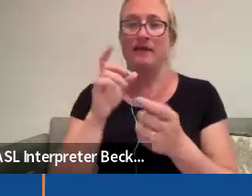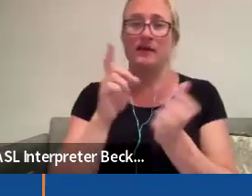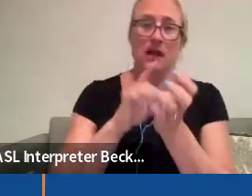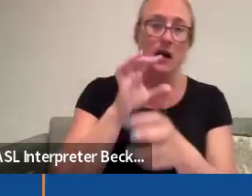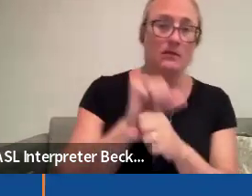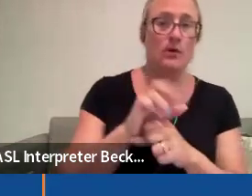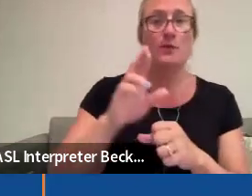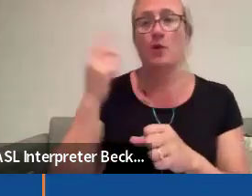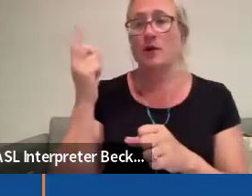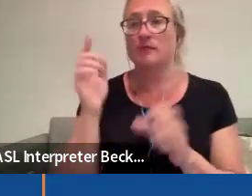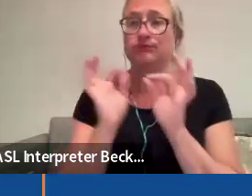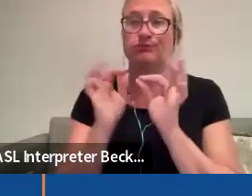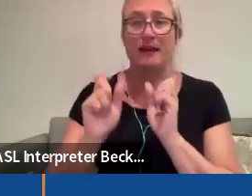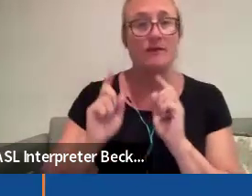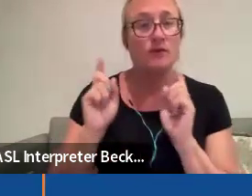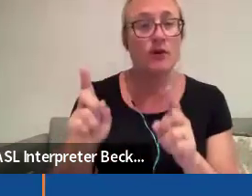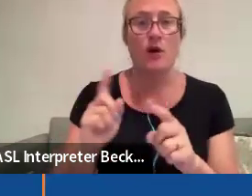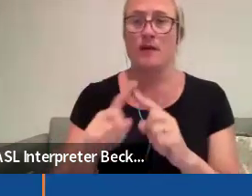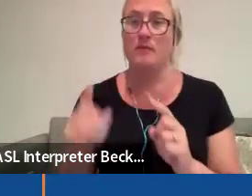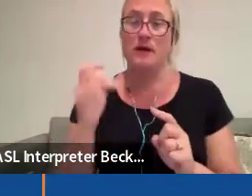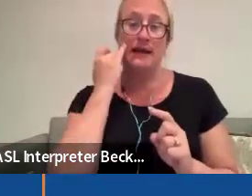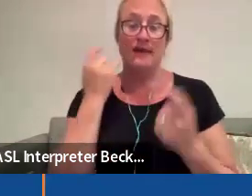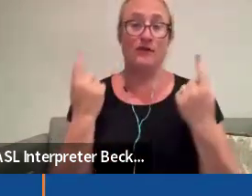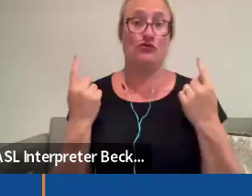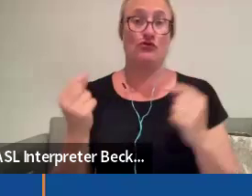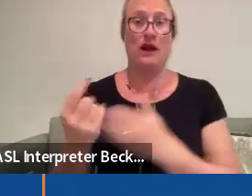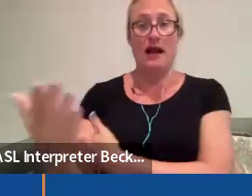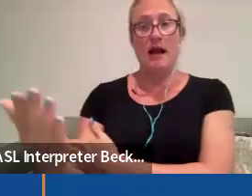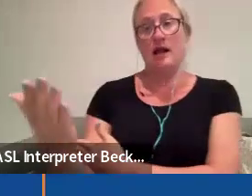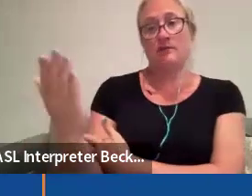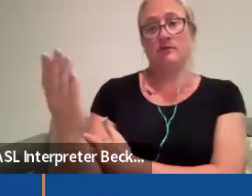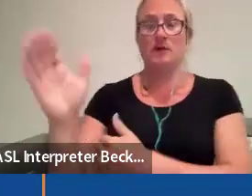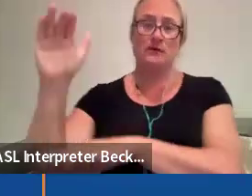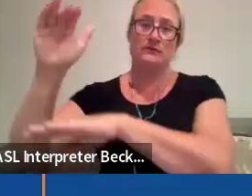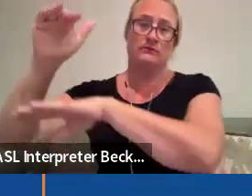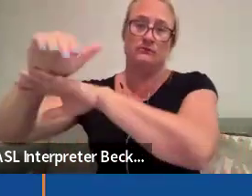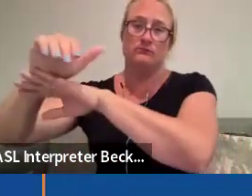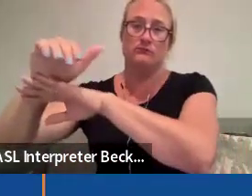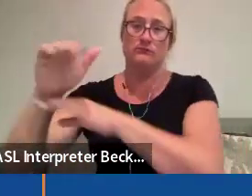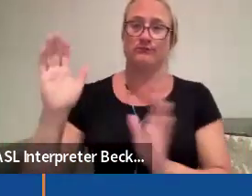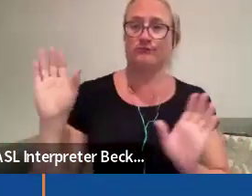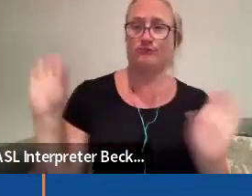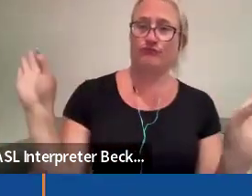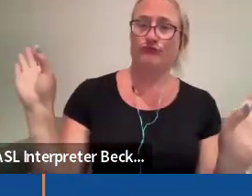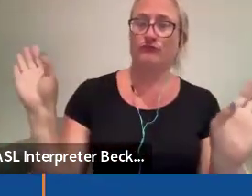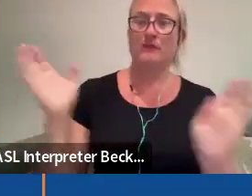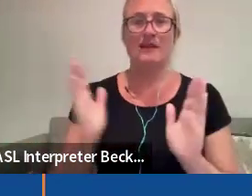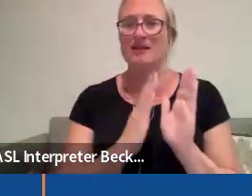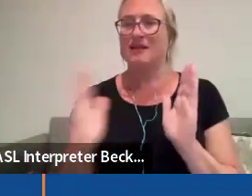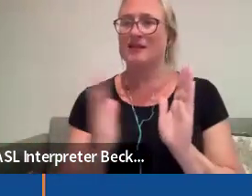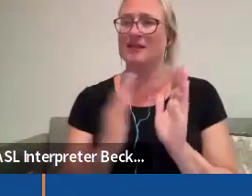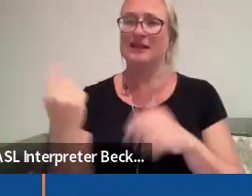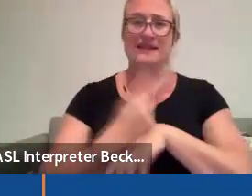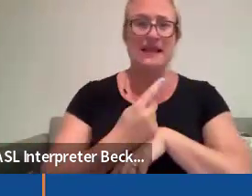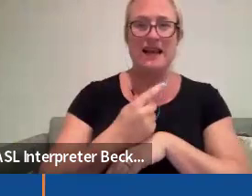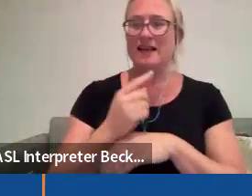other things you might have going on. But if you could try to schedule your activities in the early morning or in the late